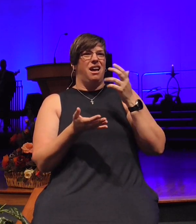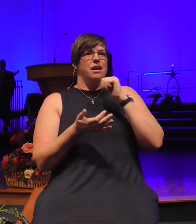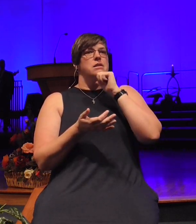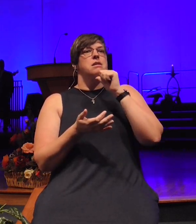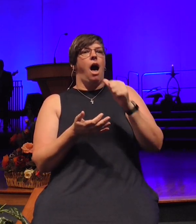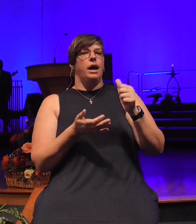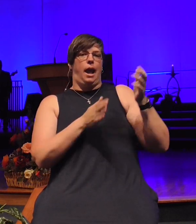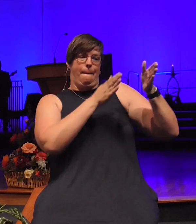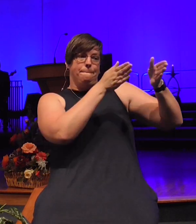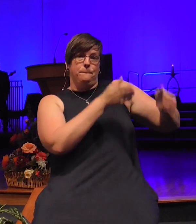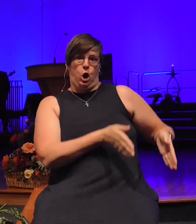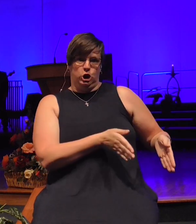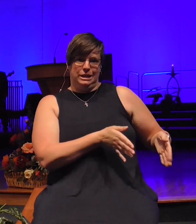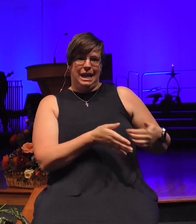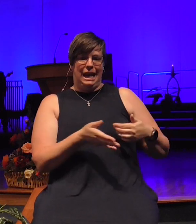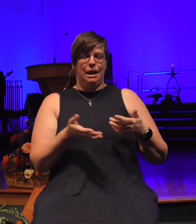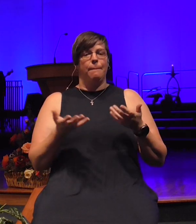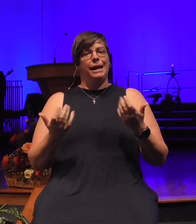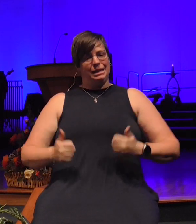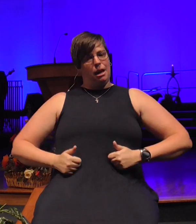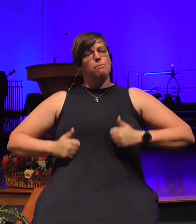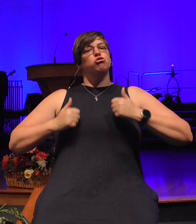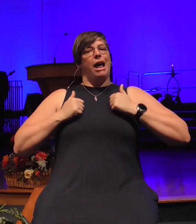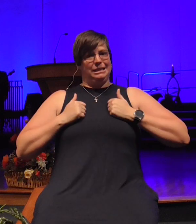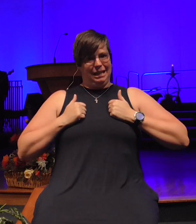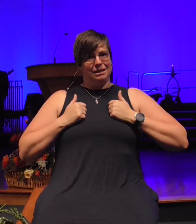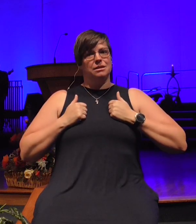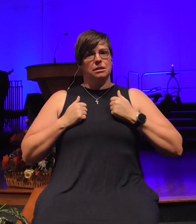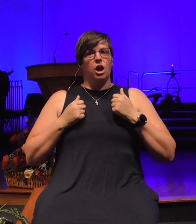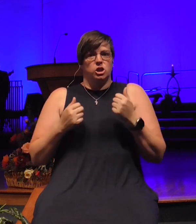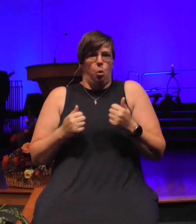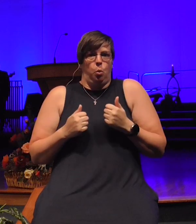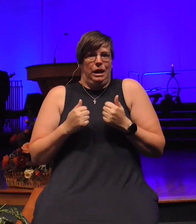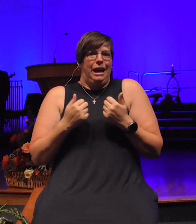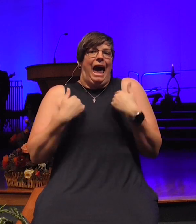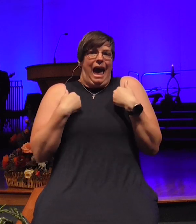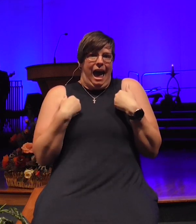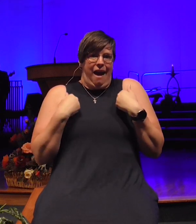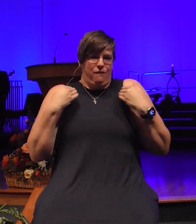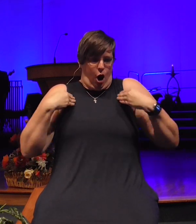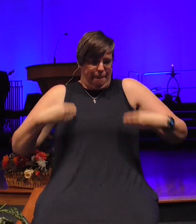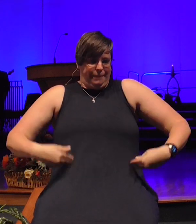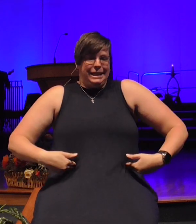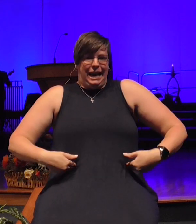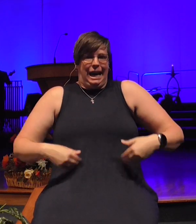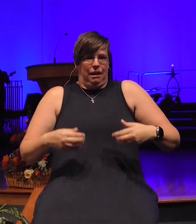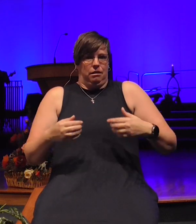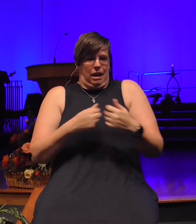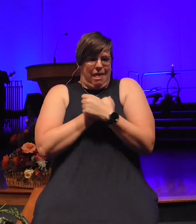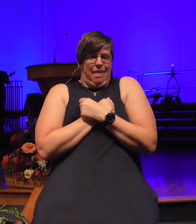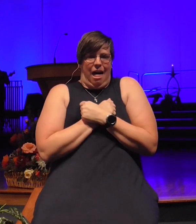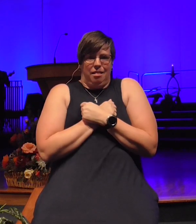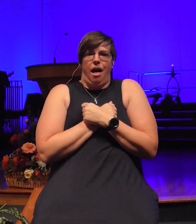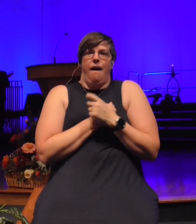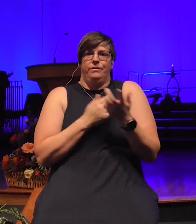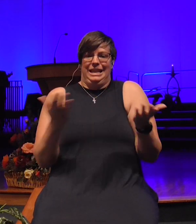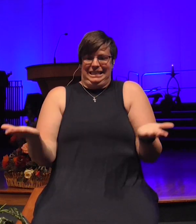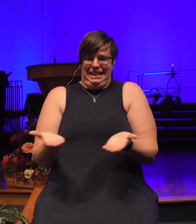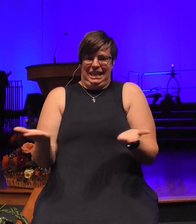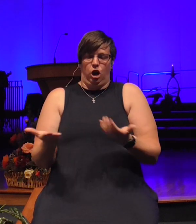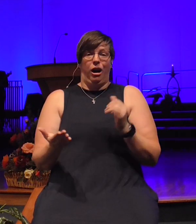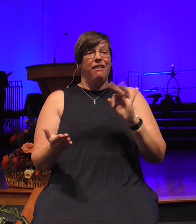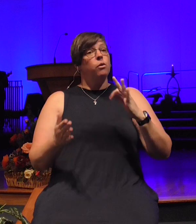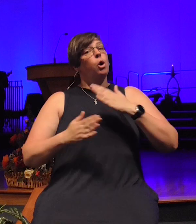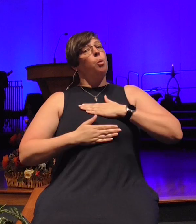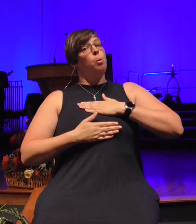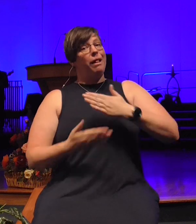is presence. And we live, move, and have our being in this love that is here, there, and everywhere if we are willing